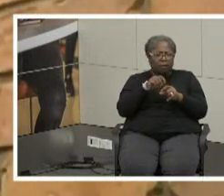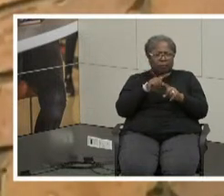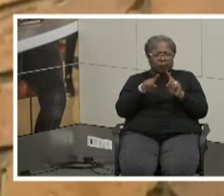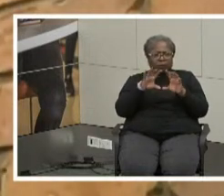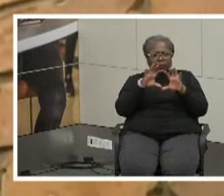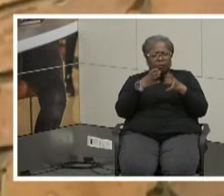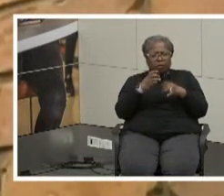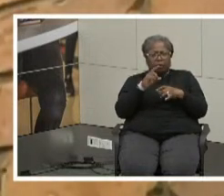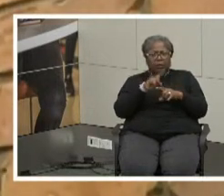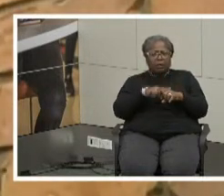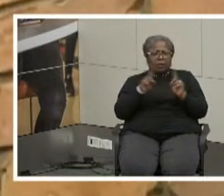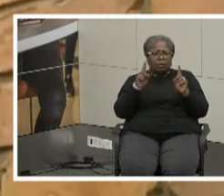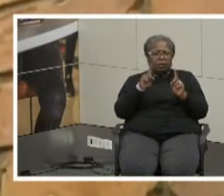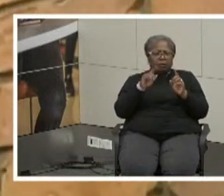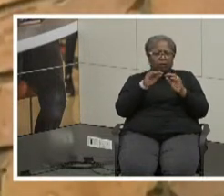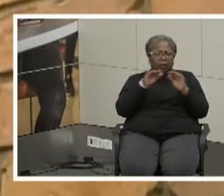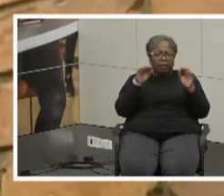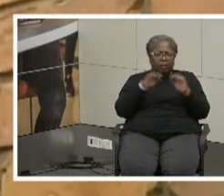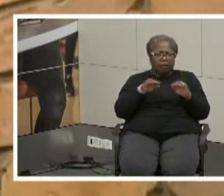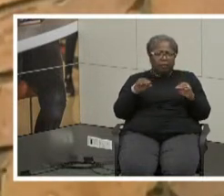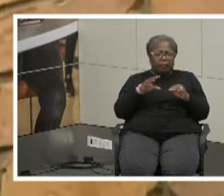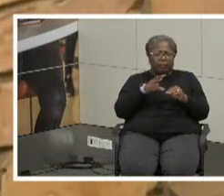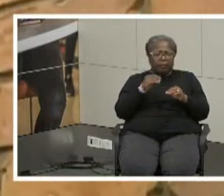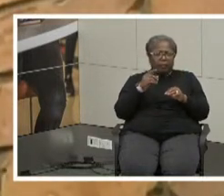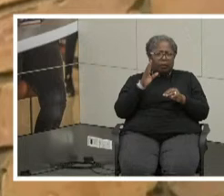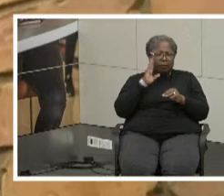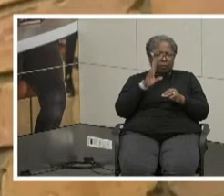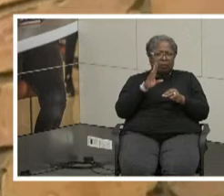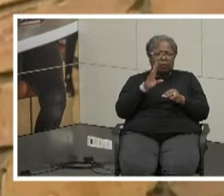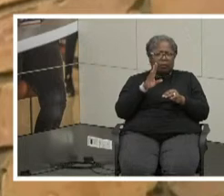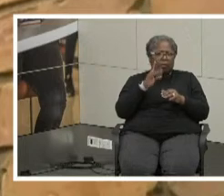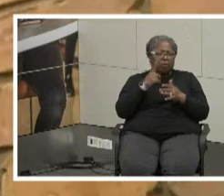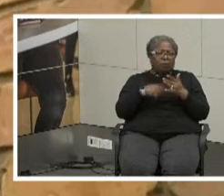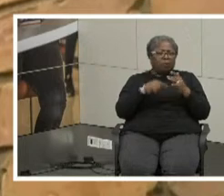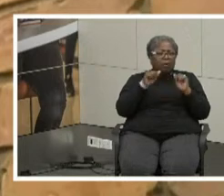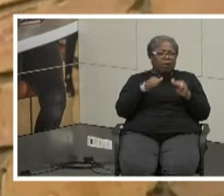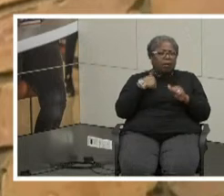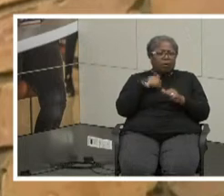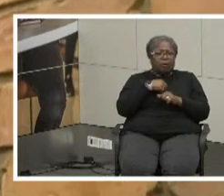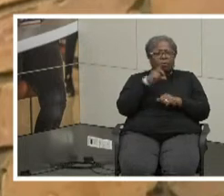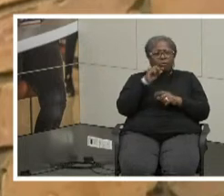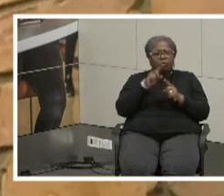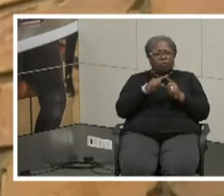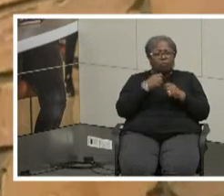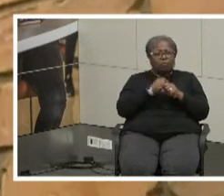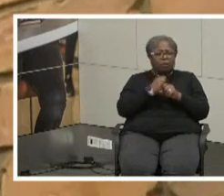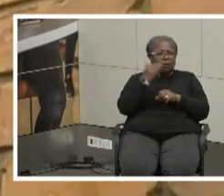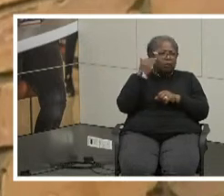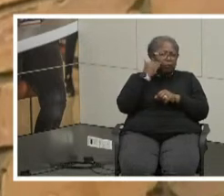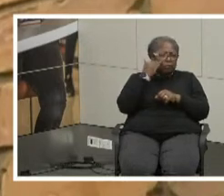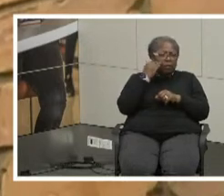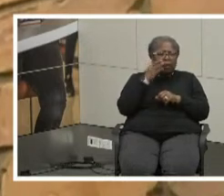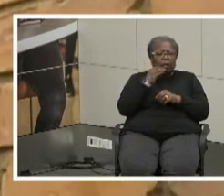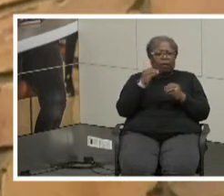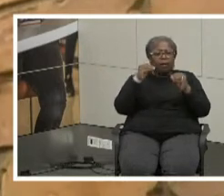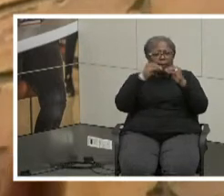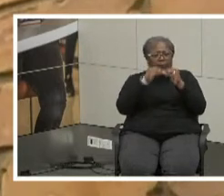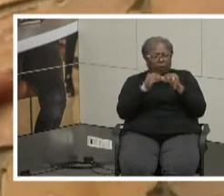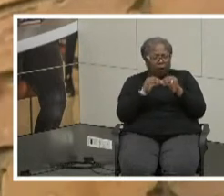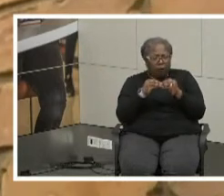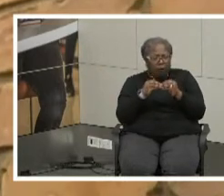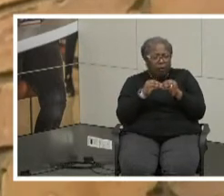groups are at differing levels and what we can do to um bring awareness and and and